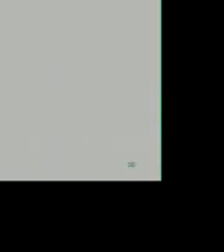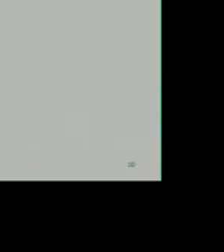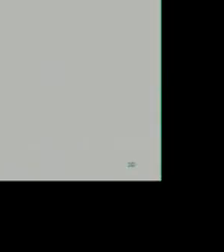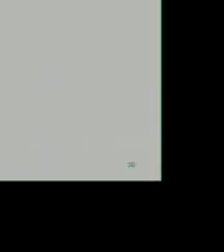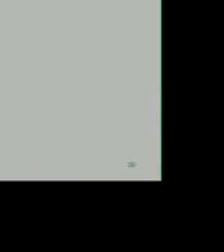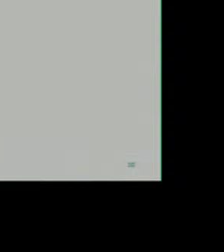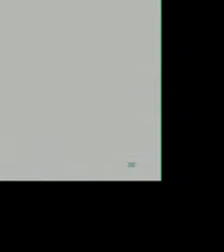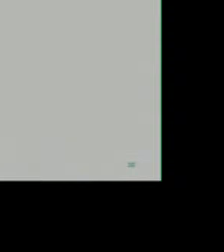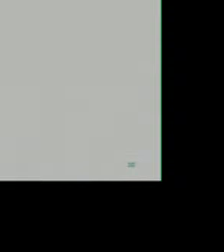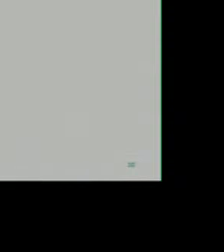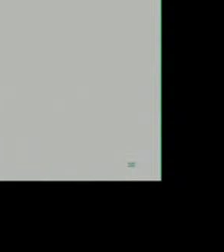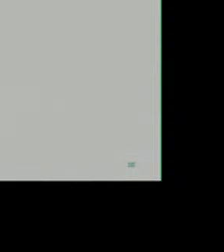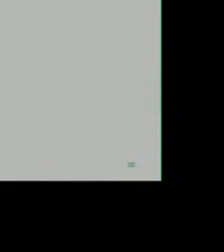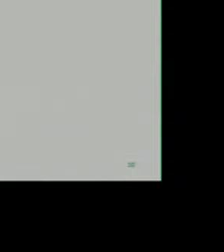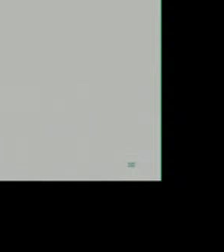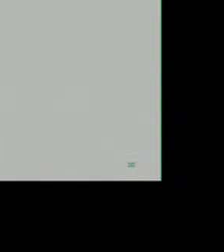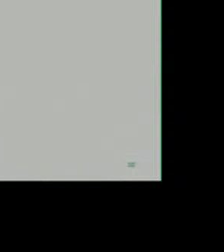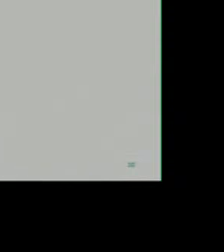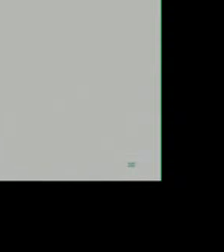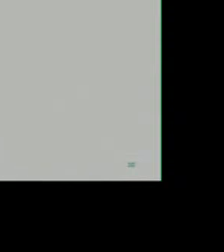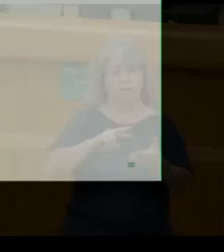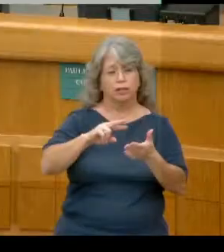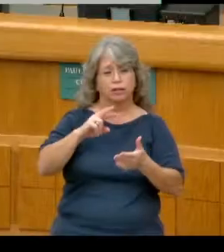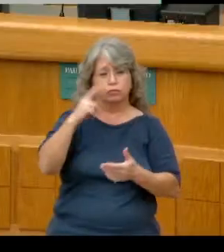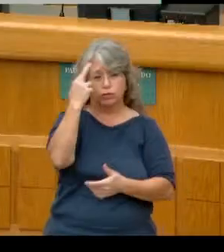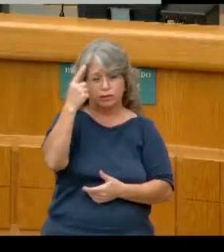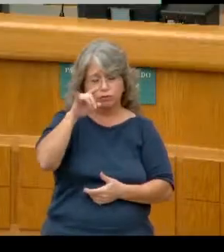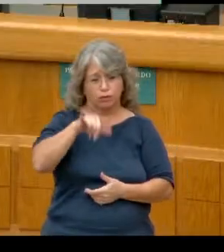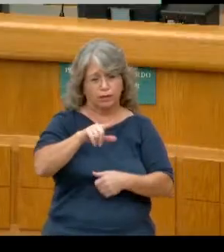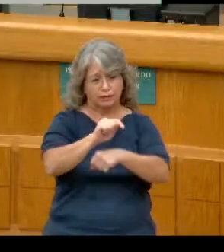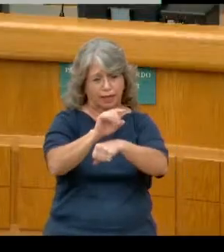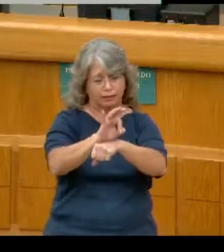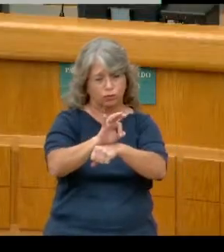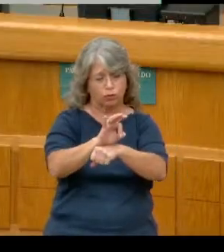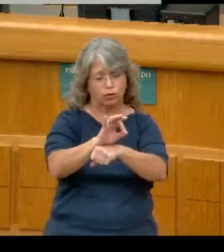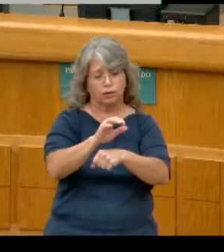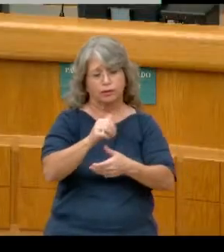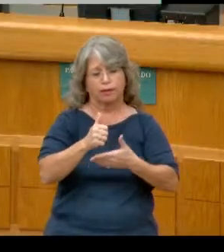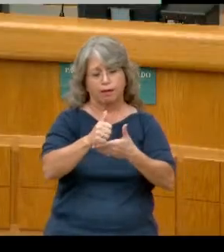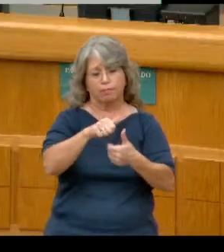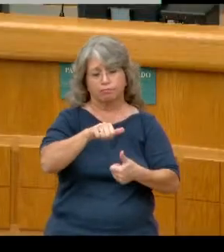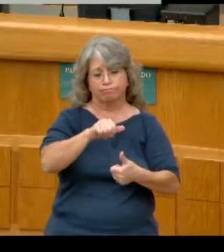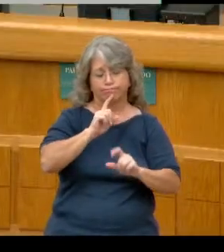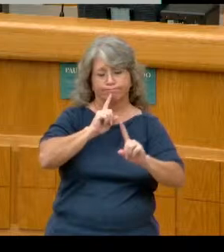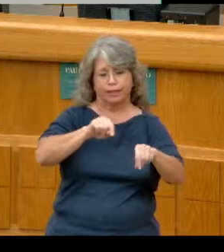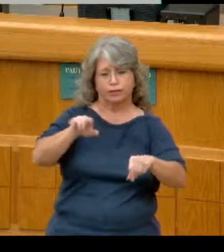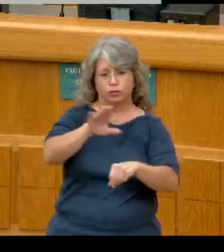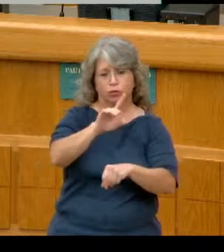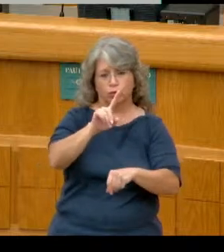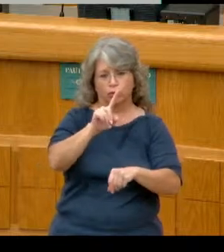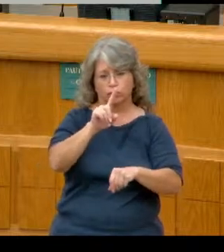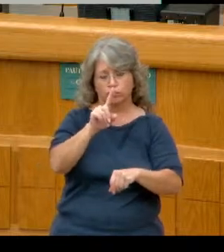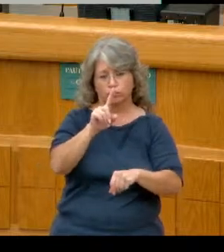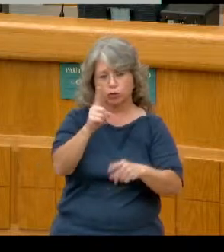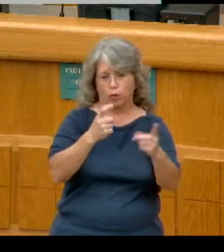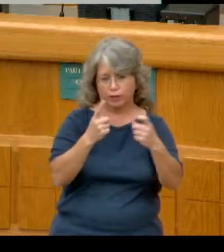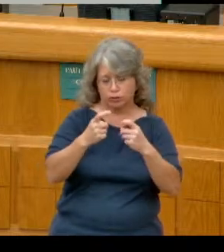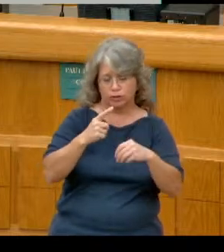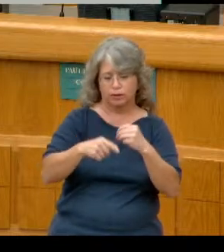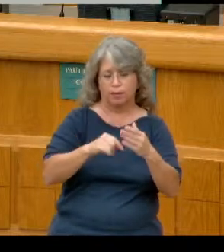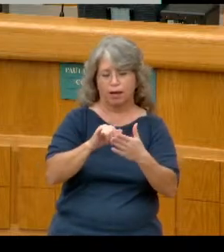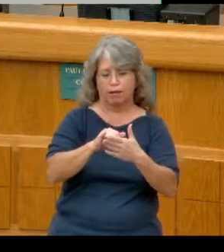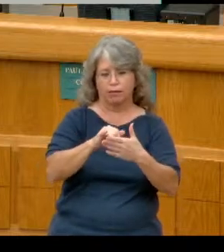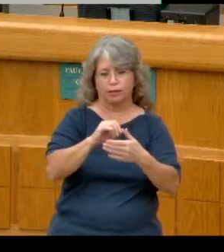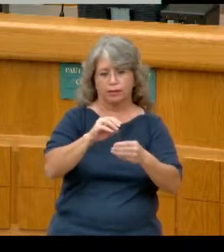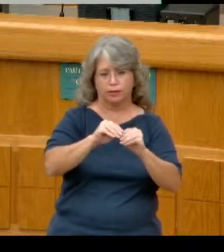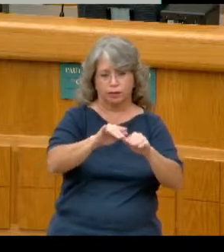task force is to address your concerns and questions about COVID-19 and the interventions that are taking place to stop the spread of COVID-19 and